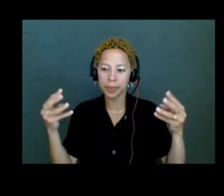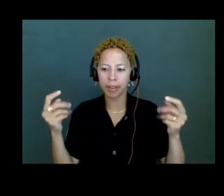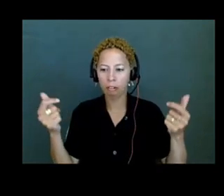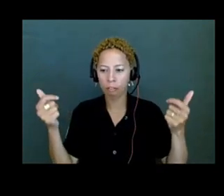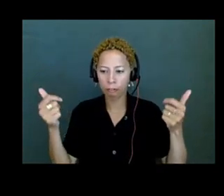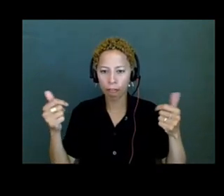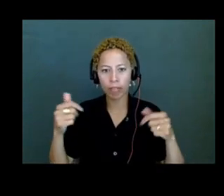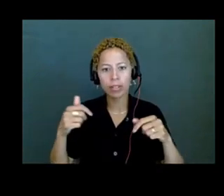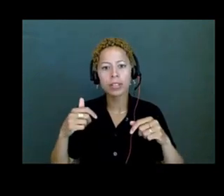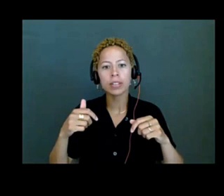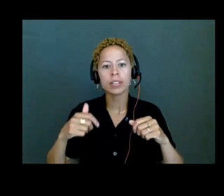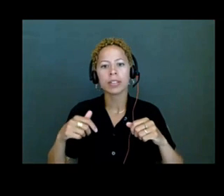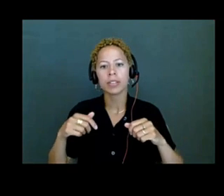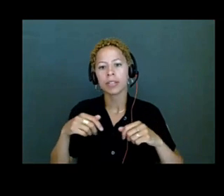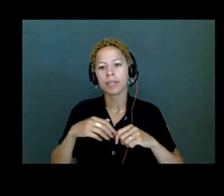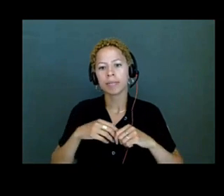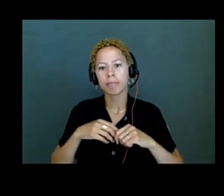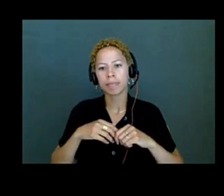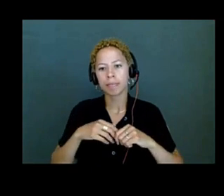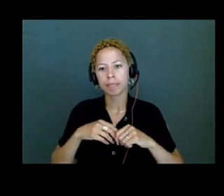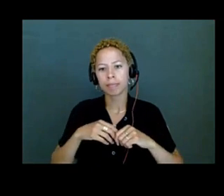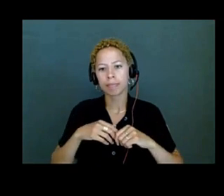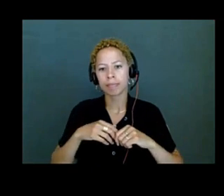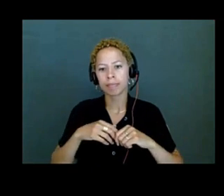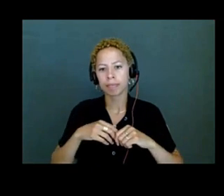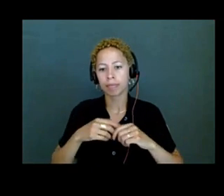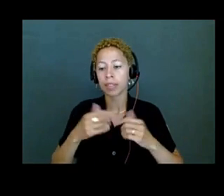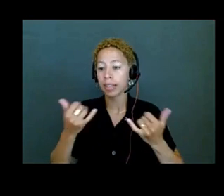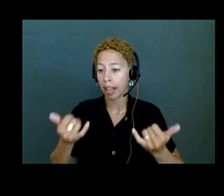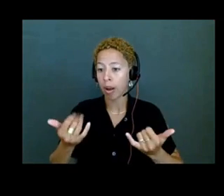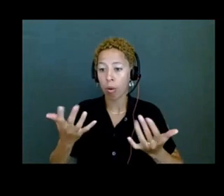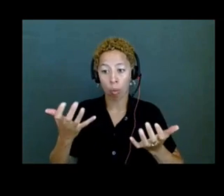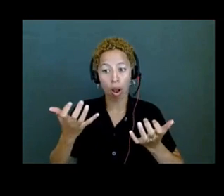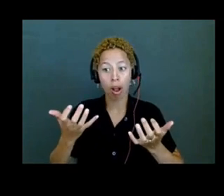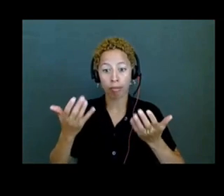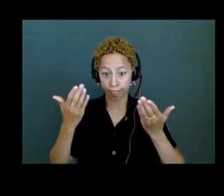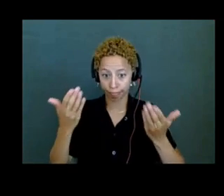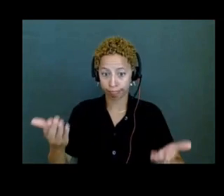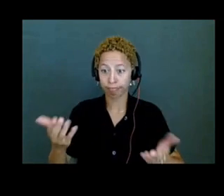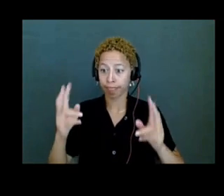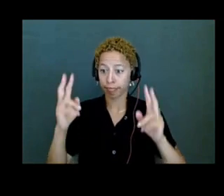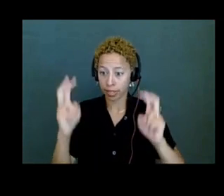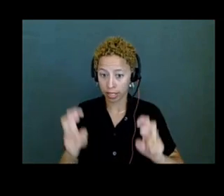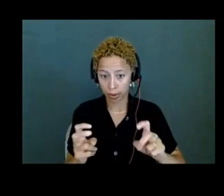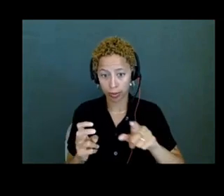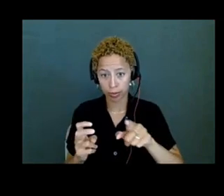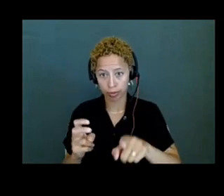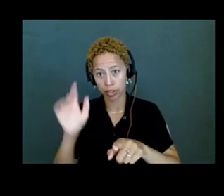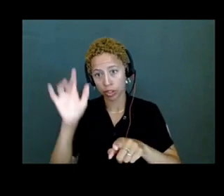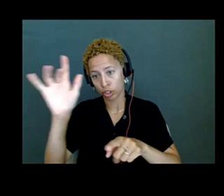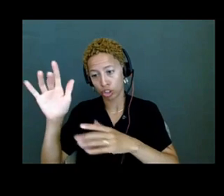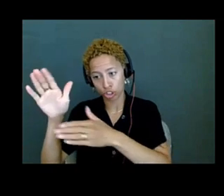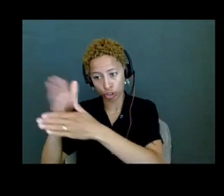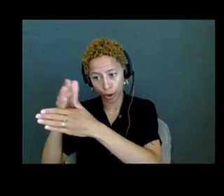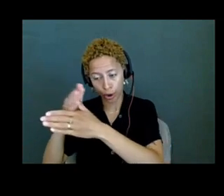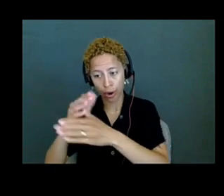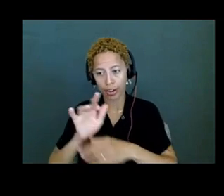this, so you have the process. When you want to download, you hit share, you click download,